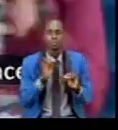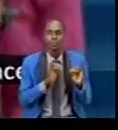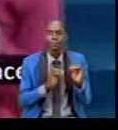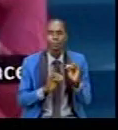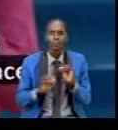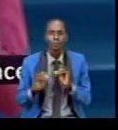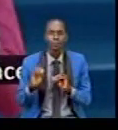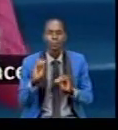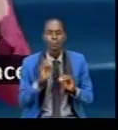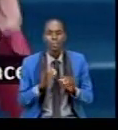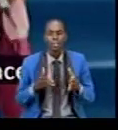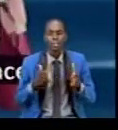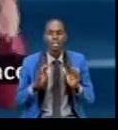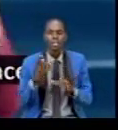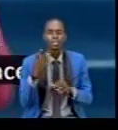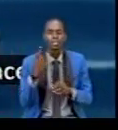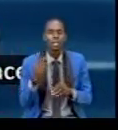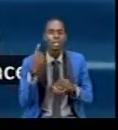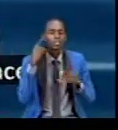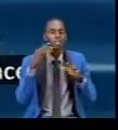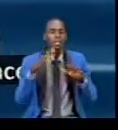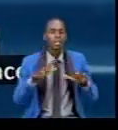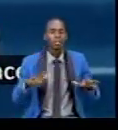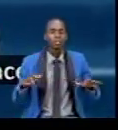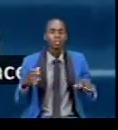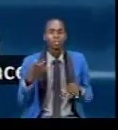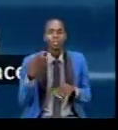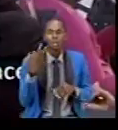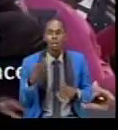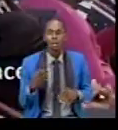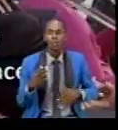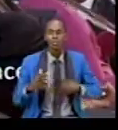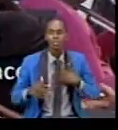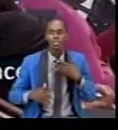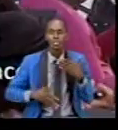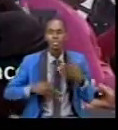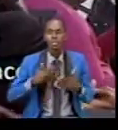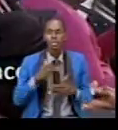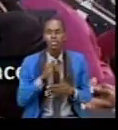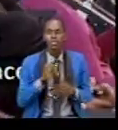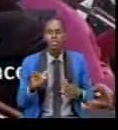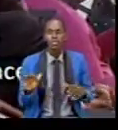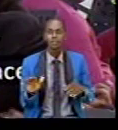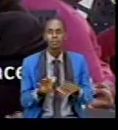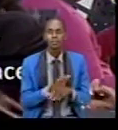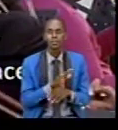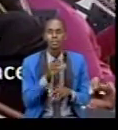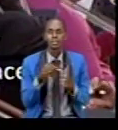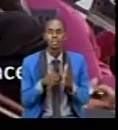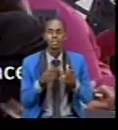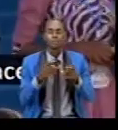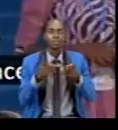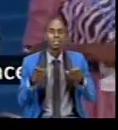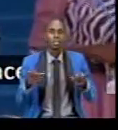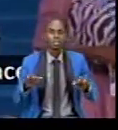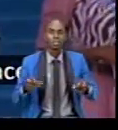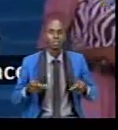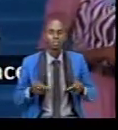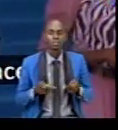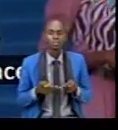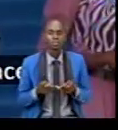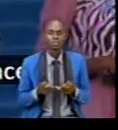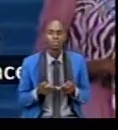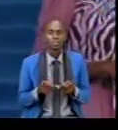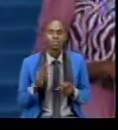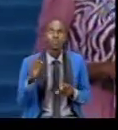people in USA are rejoicing. I can feel it. It's a sound of victory in the air. Now listen to this. Only you can